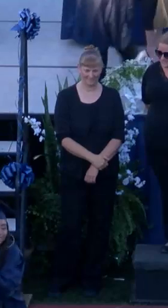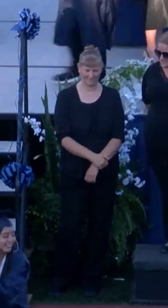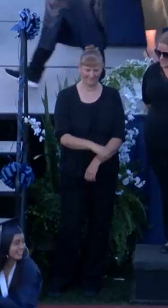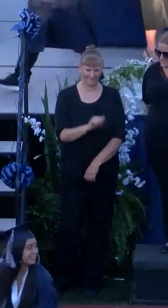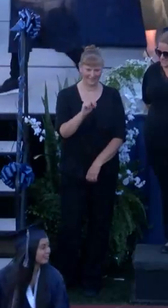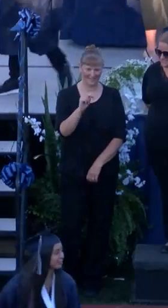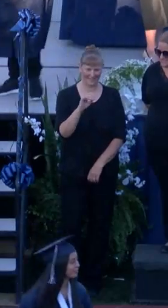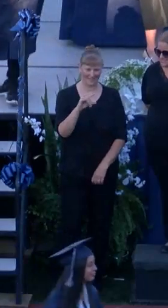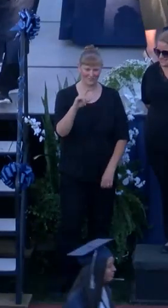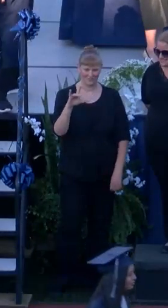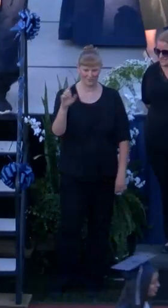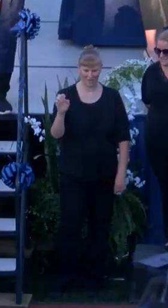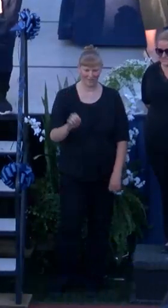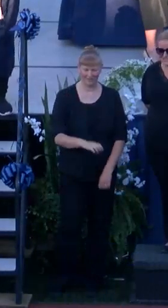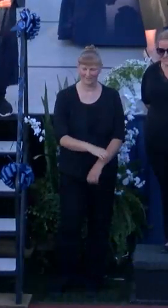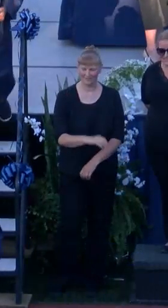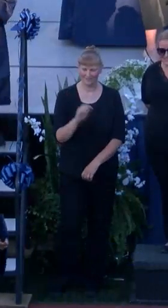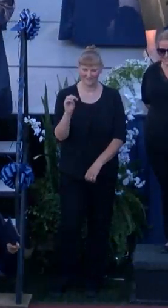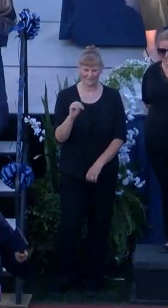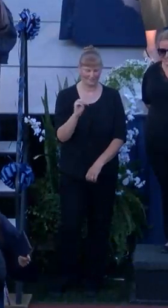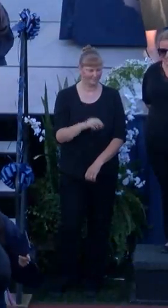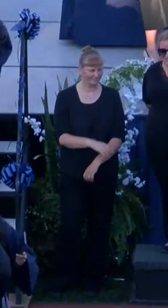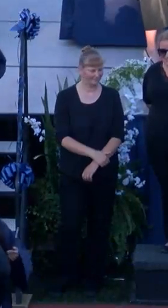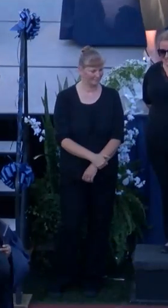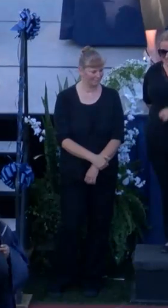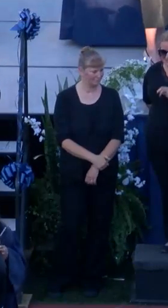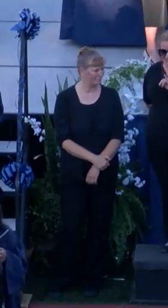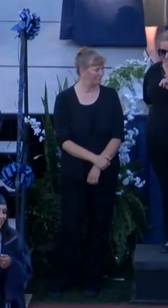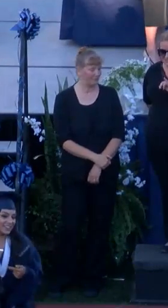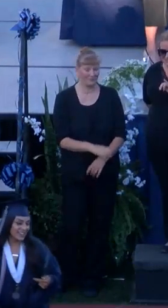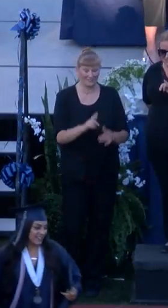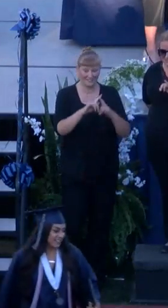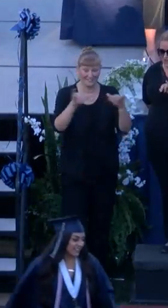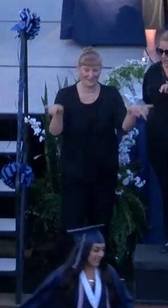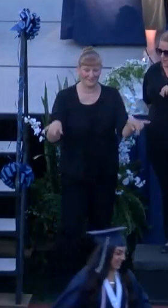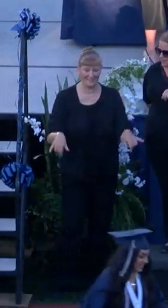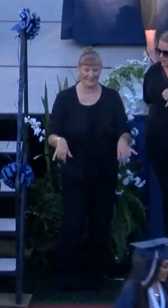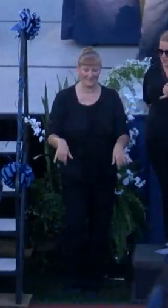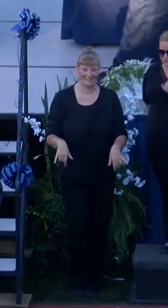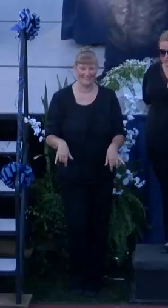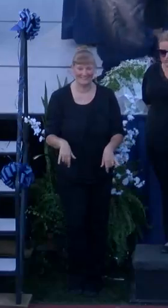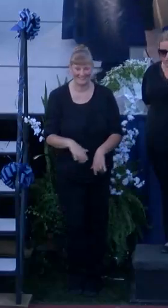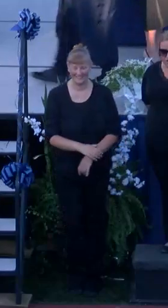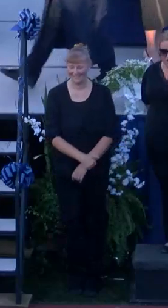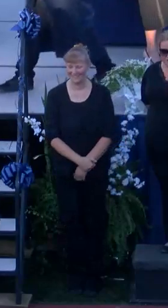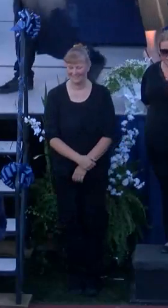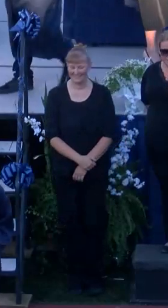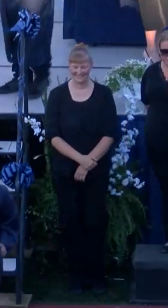Angel Mendoza Adi. John Kerr.